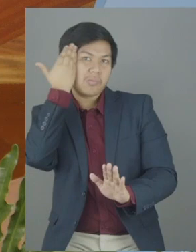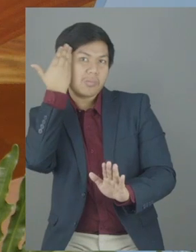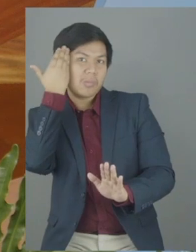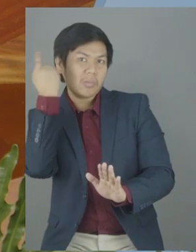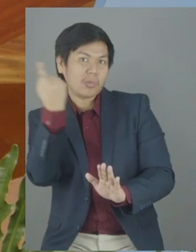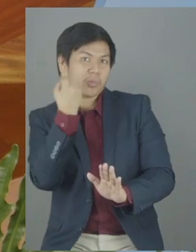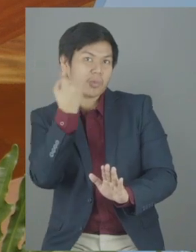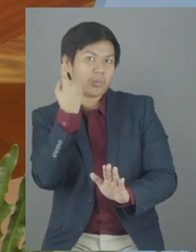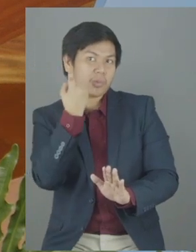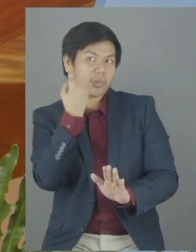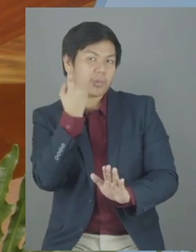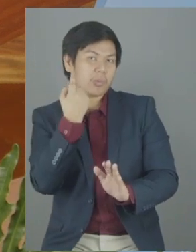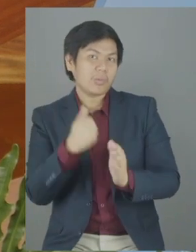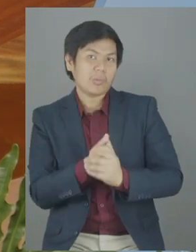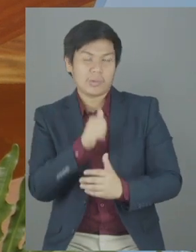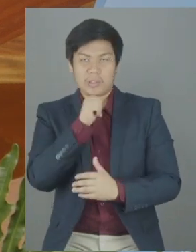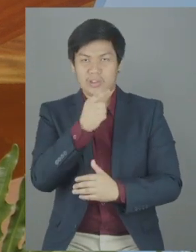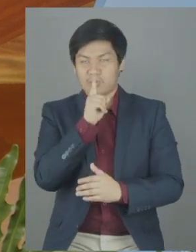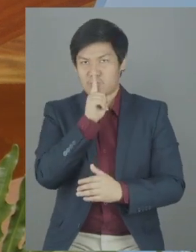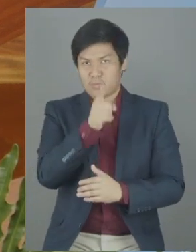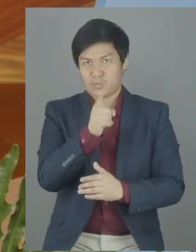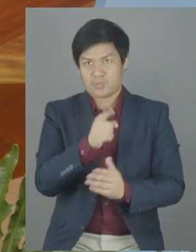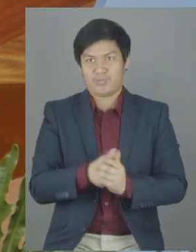not very truthful.